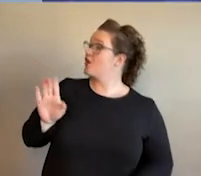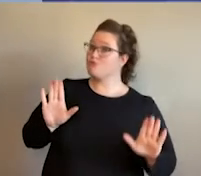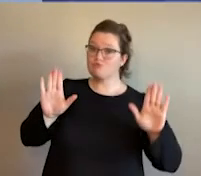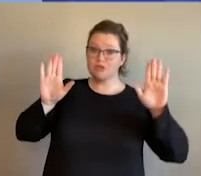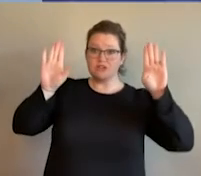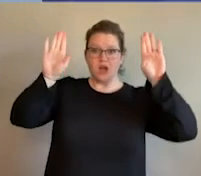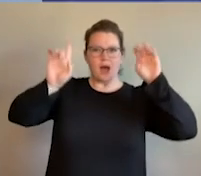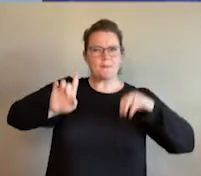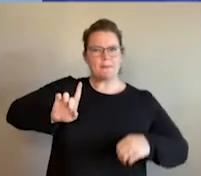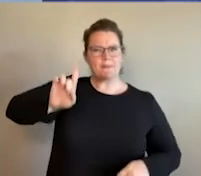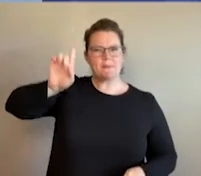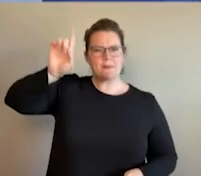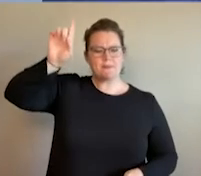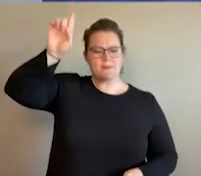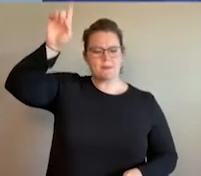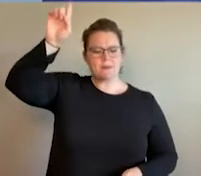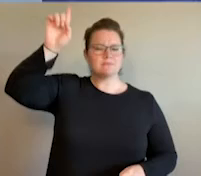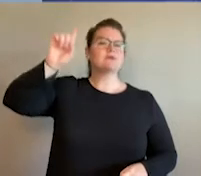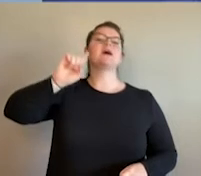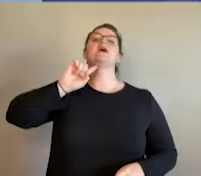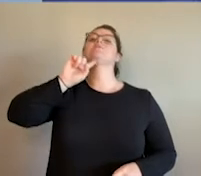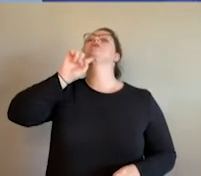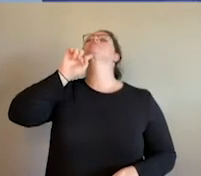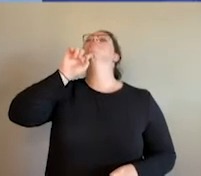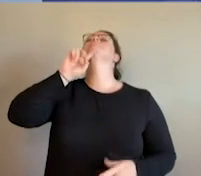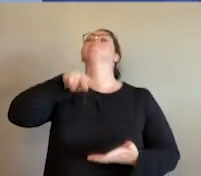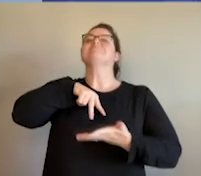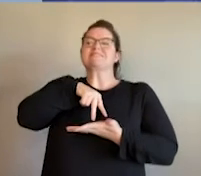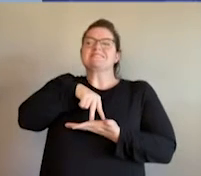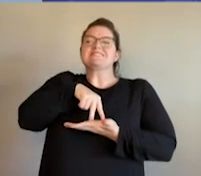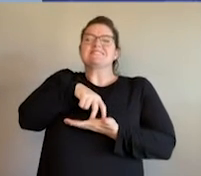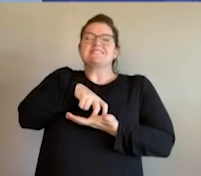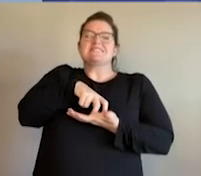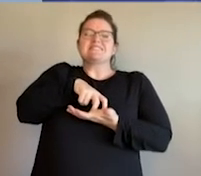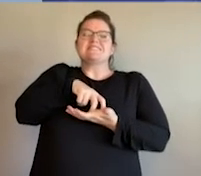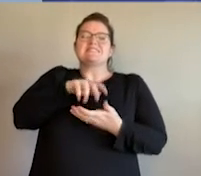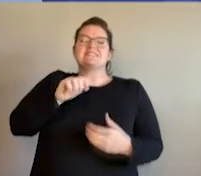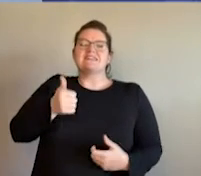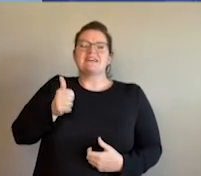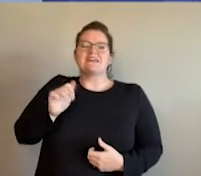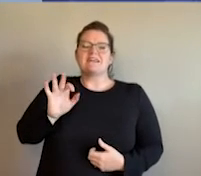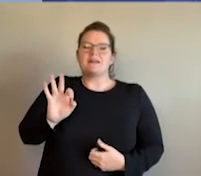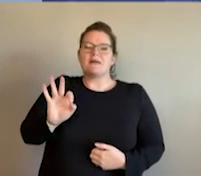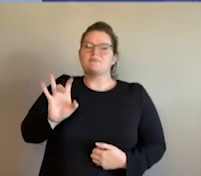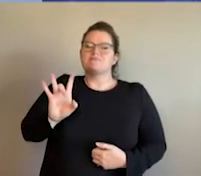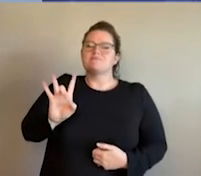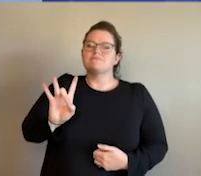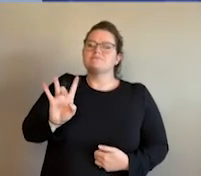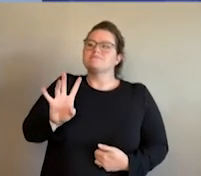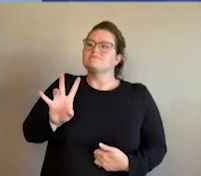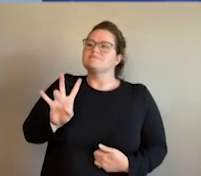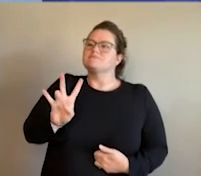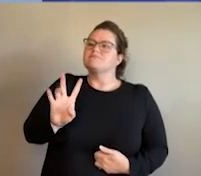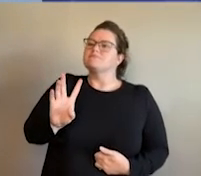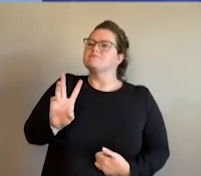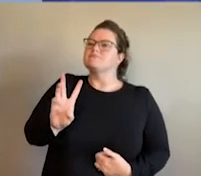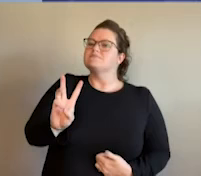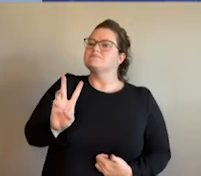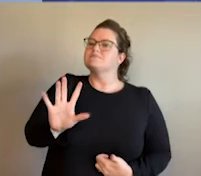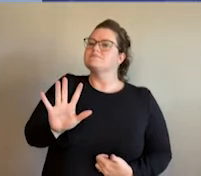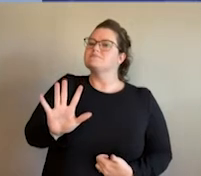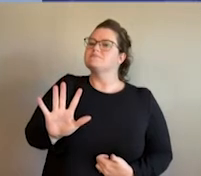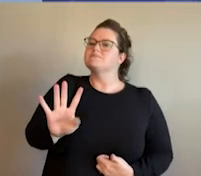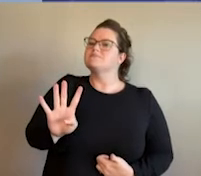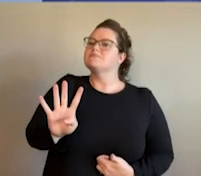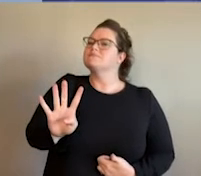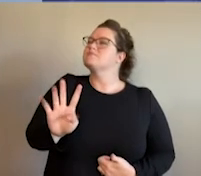up, put your head back, tippy toes, stretch up, 10, 9, 8, 7, 6,